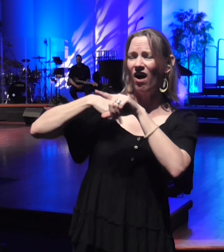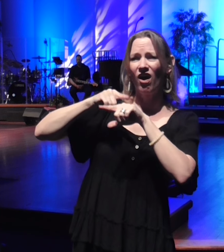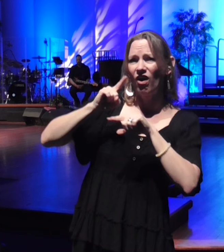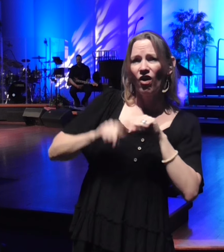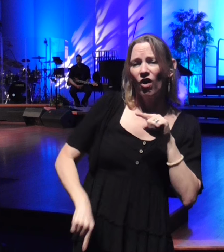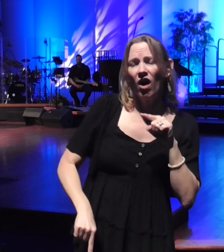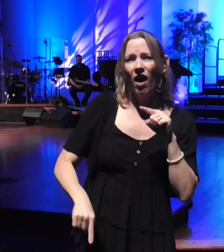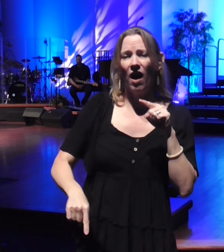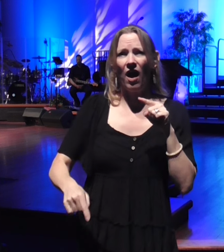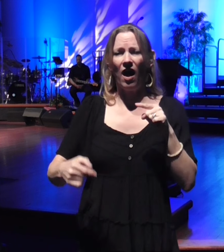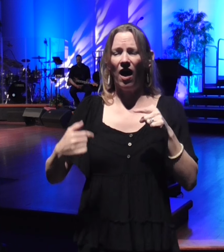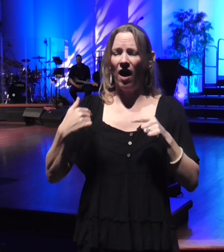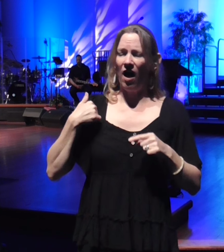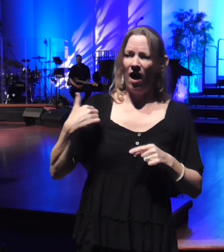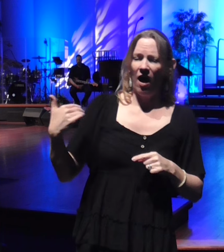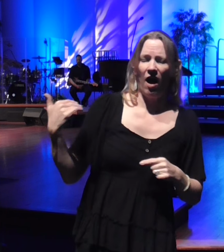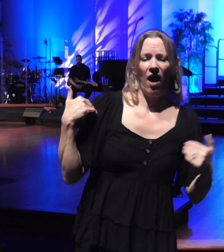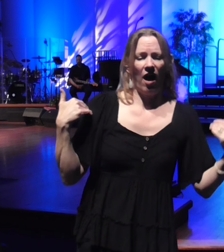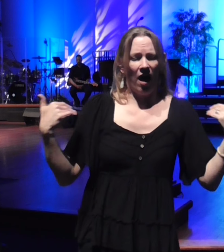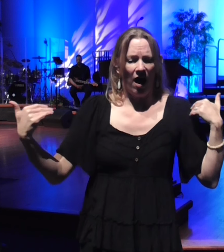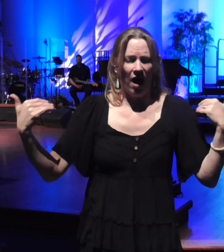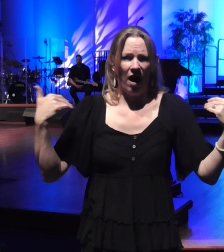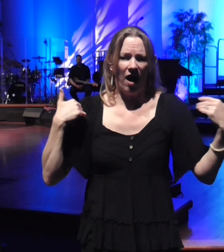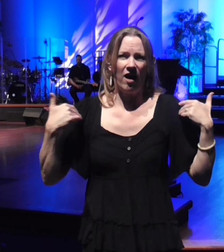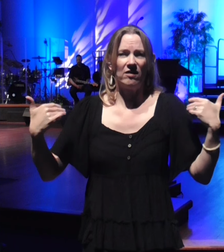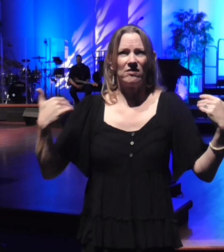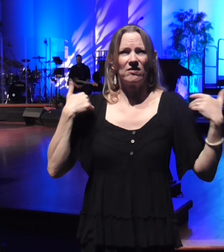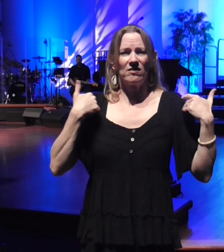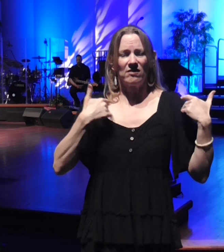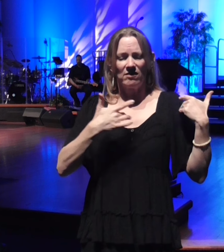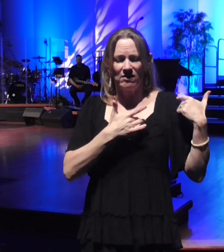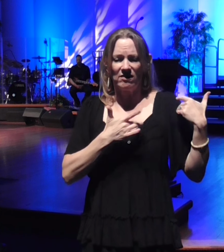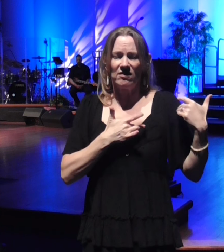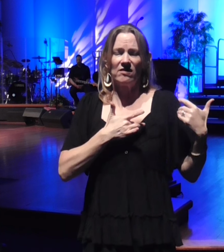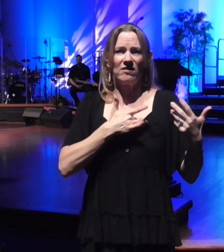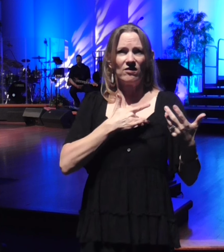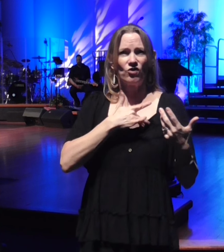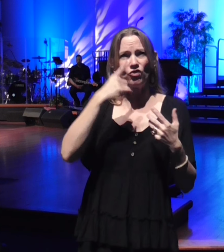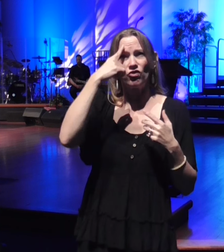haunted by dreams that were meant to come true.